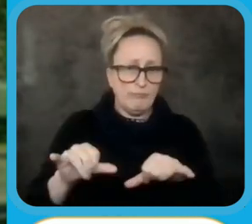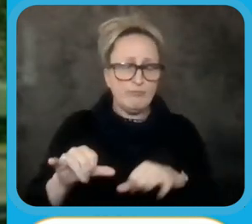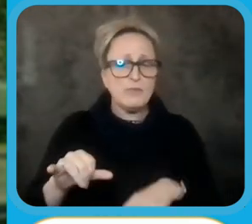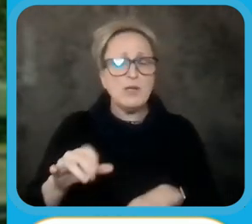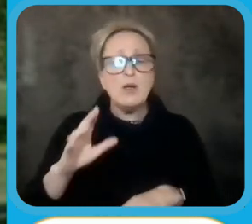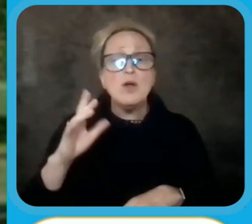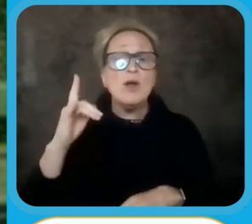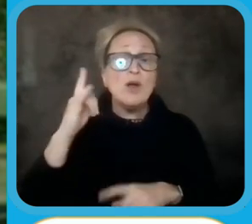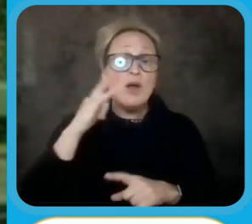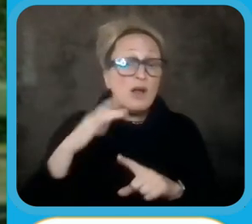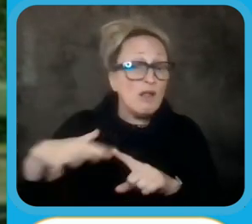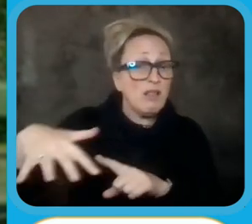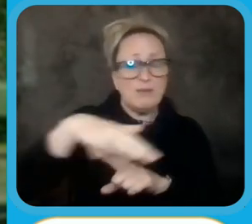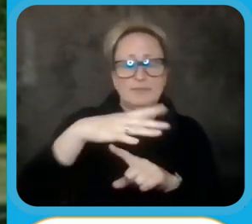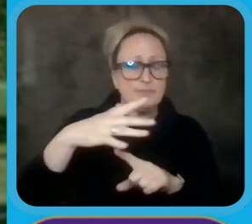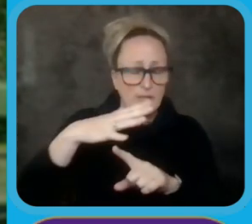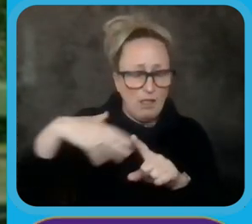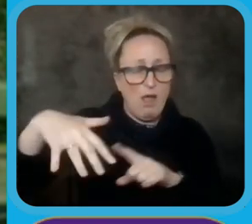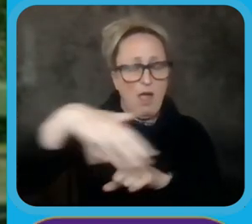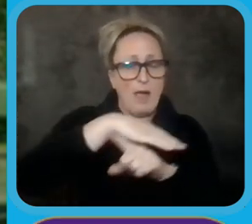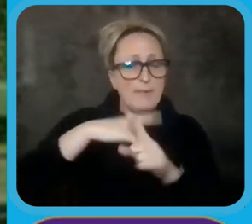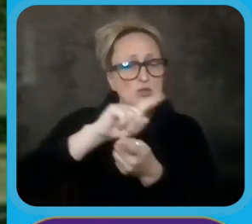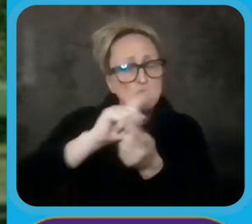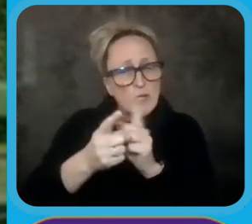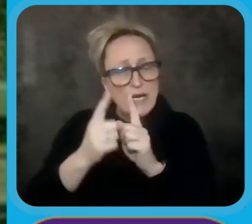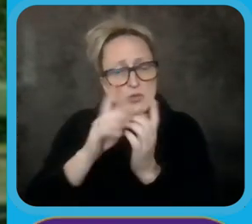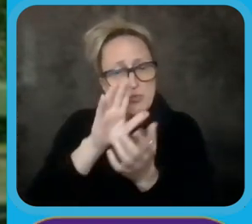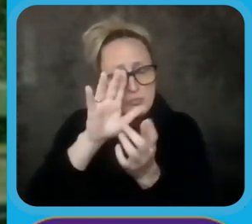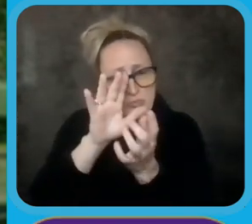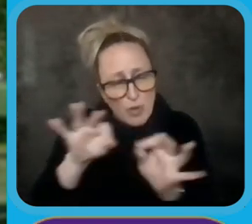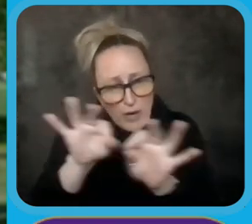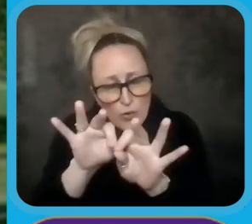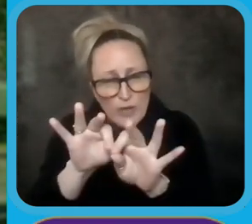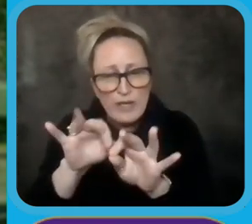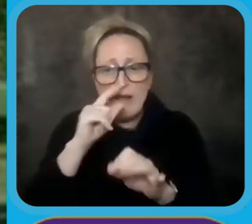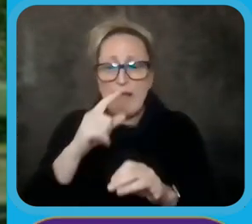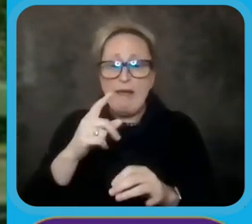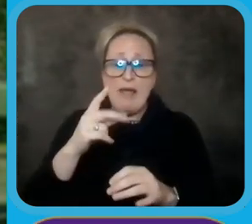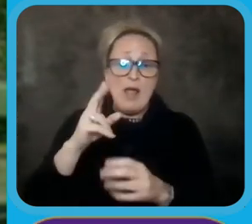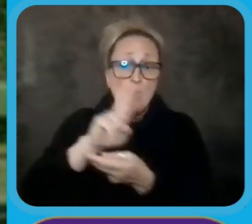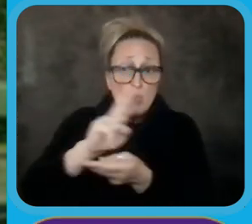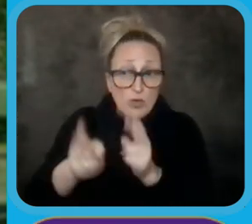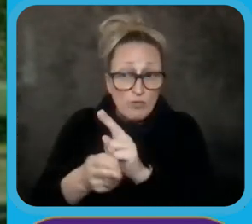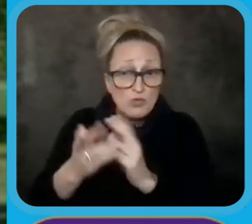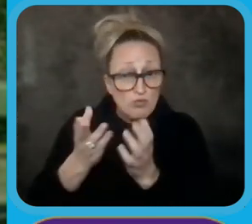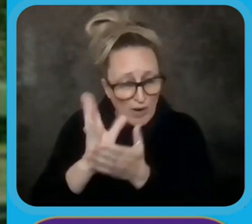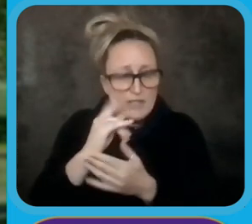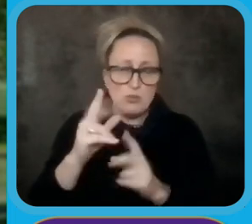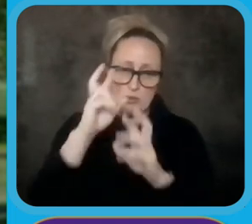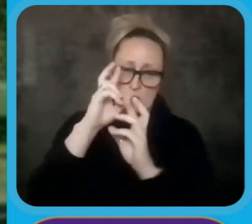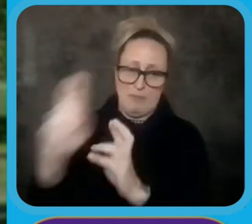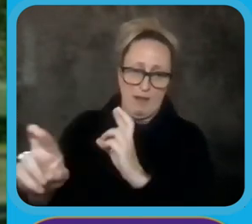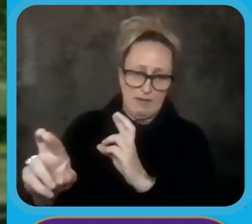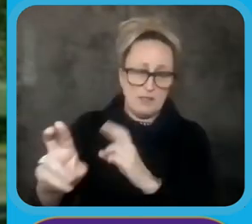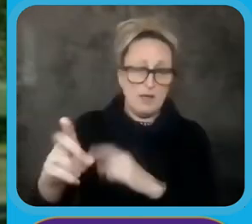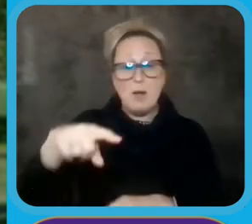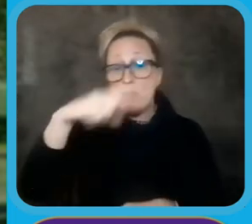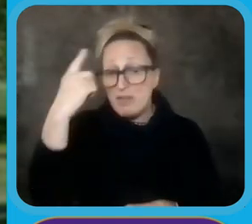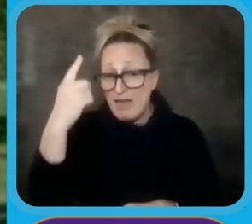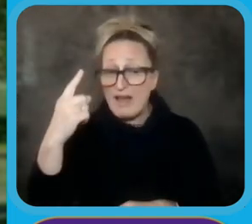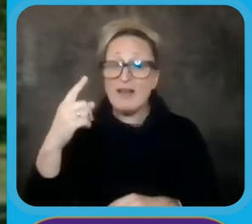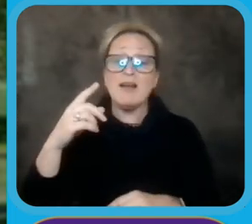climate change is a central priority and labor rights are universally respected. A state where Black lives